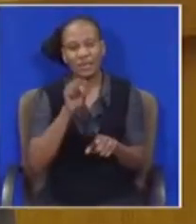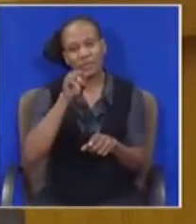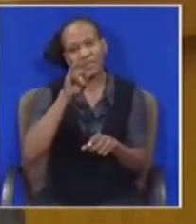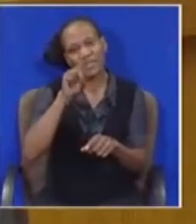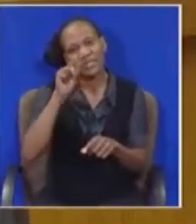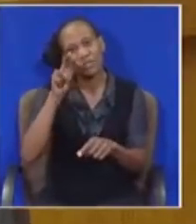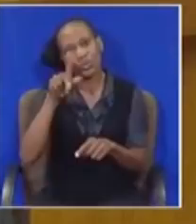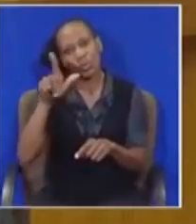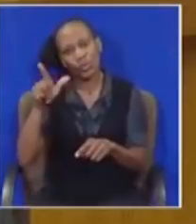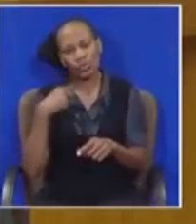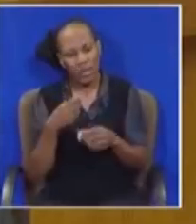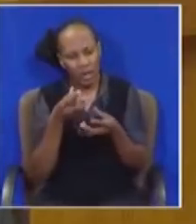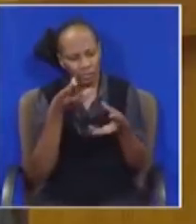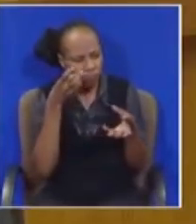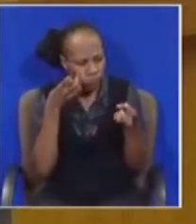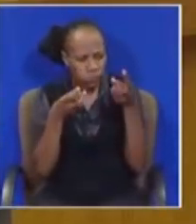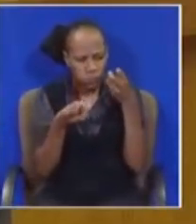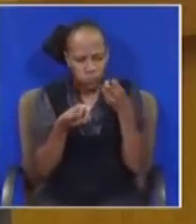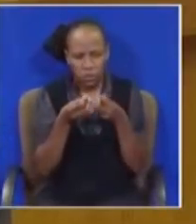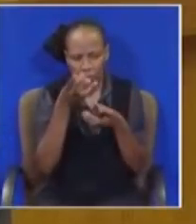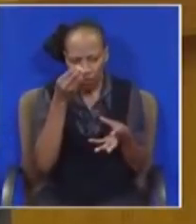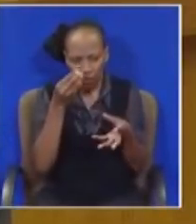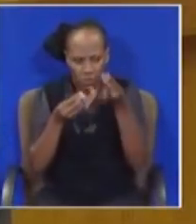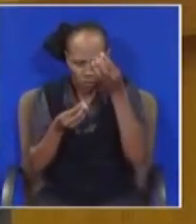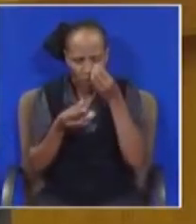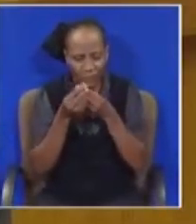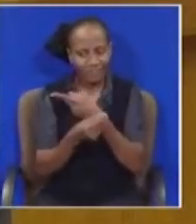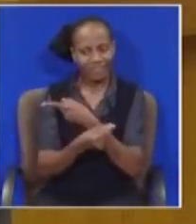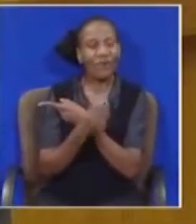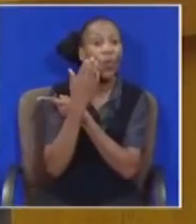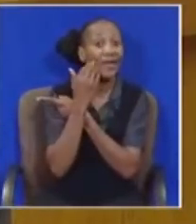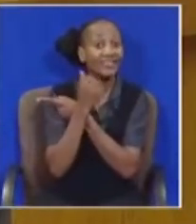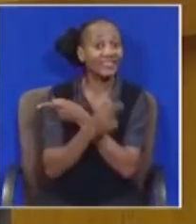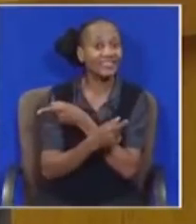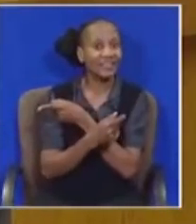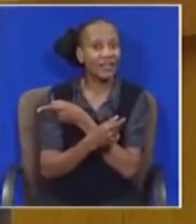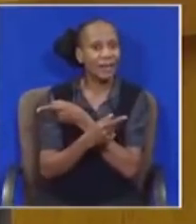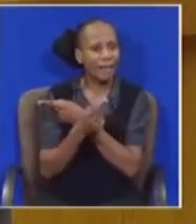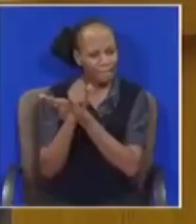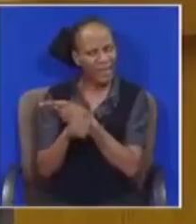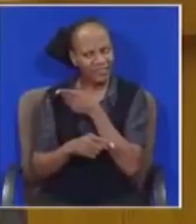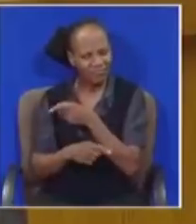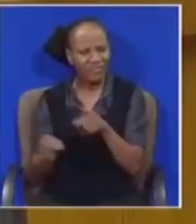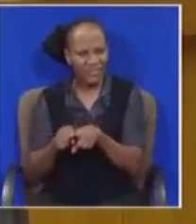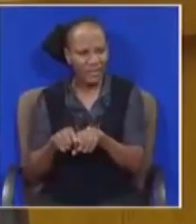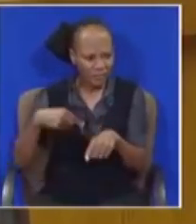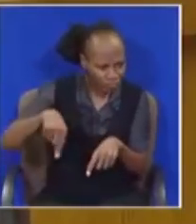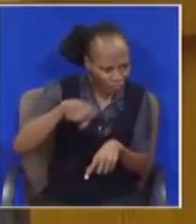others, that Bram Fischer was their comrade. that, like